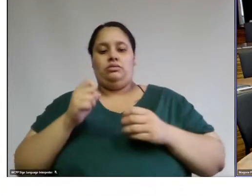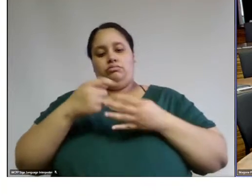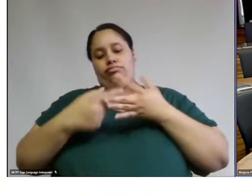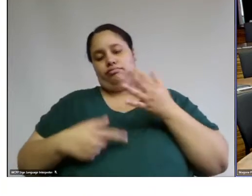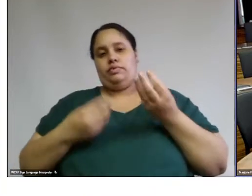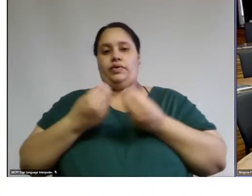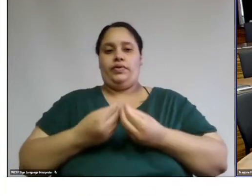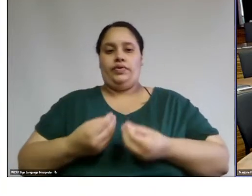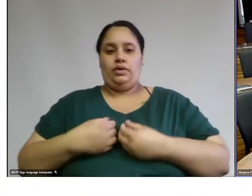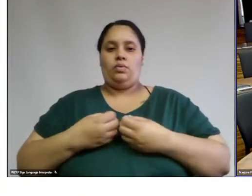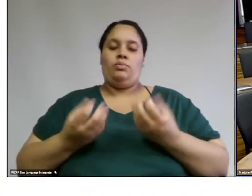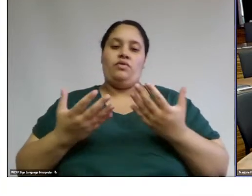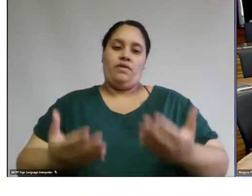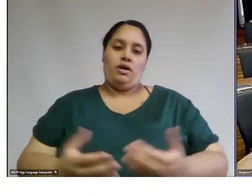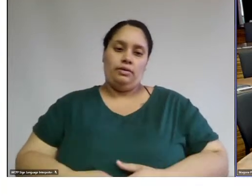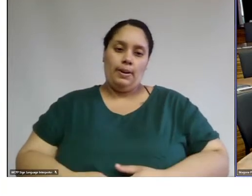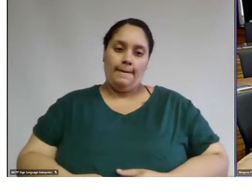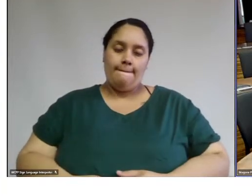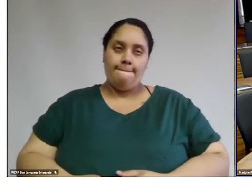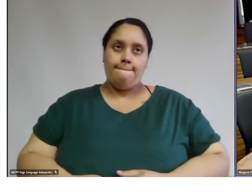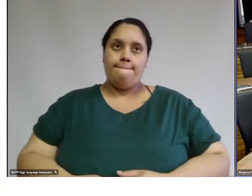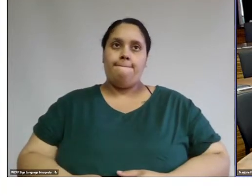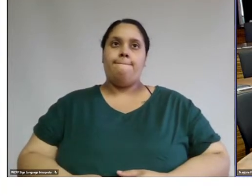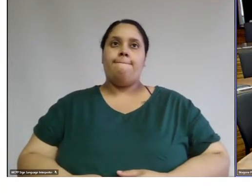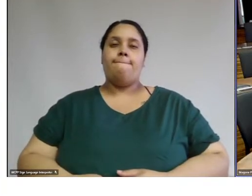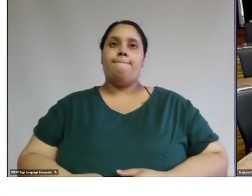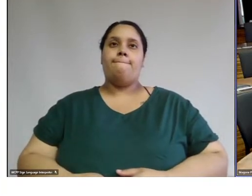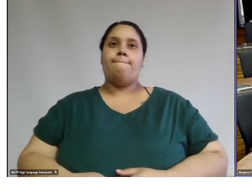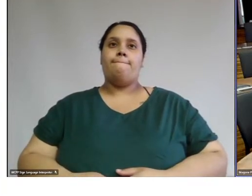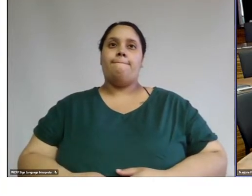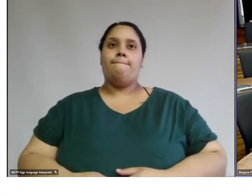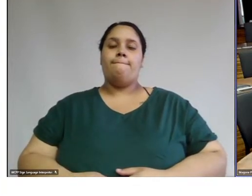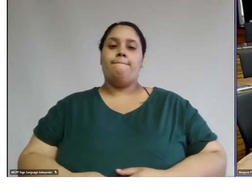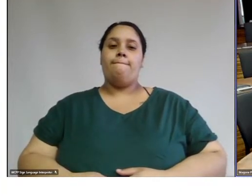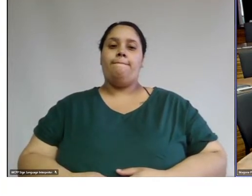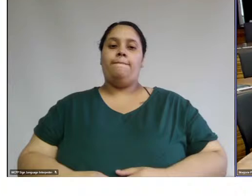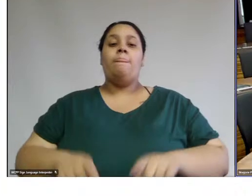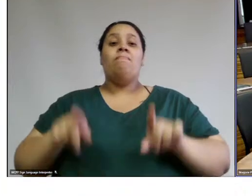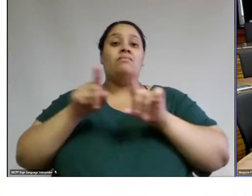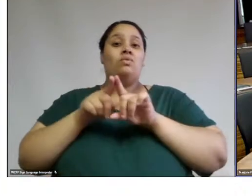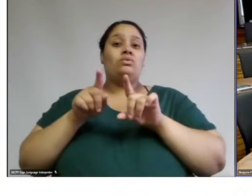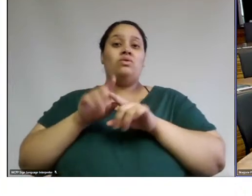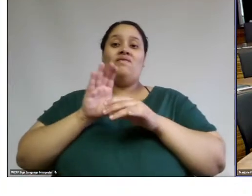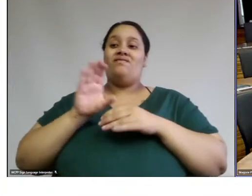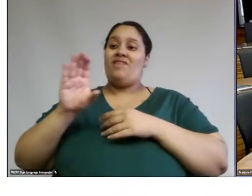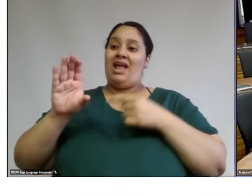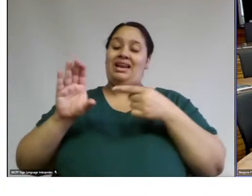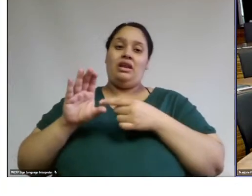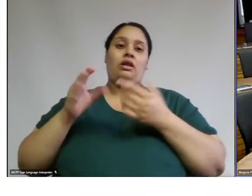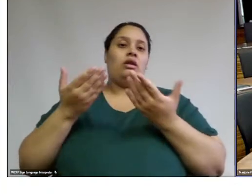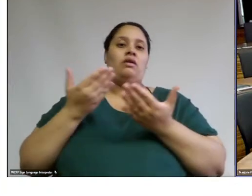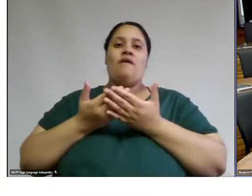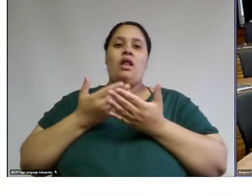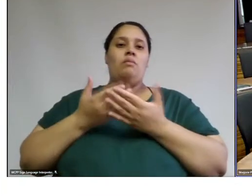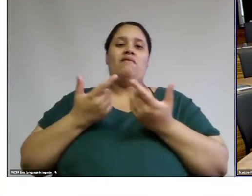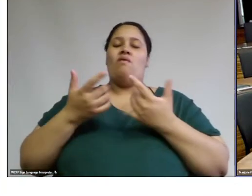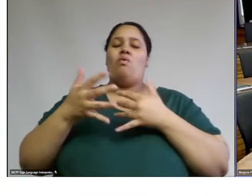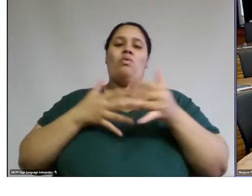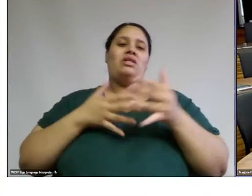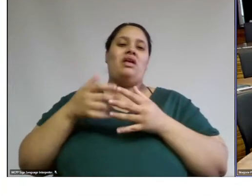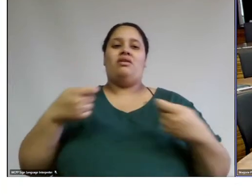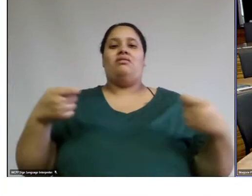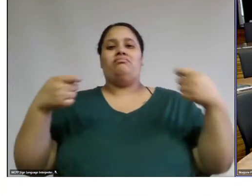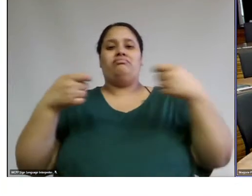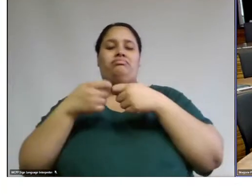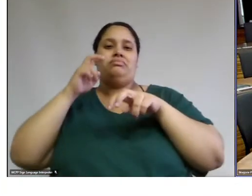as required. We've also indicated to schools that they can use the normal standards funding to supplement whatever. We have just